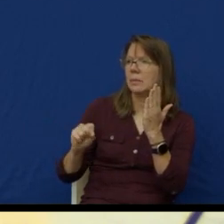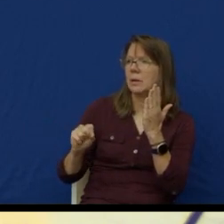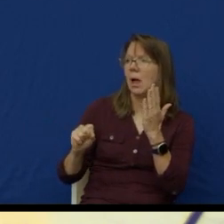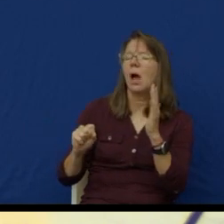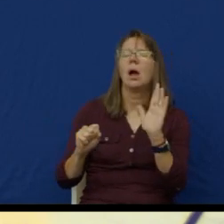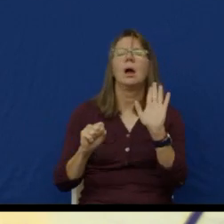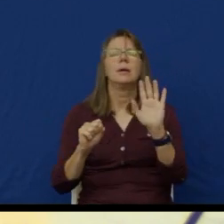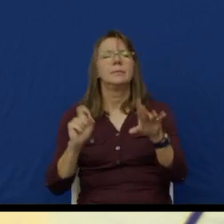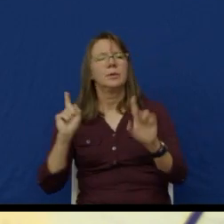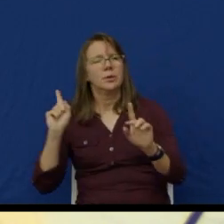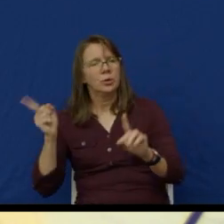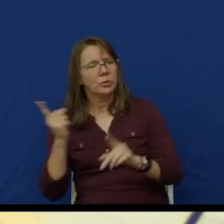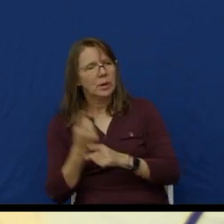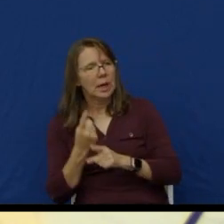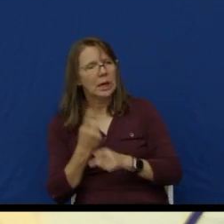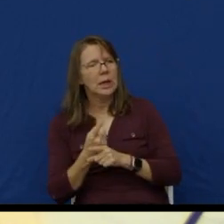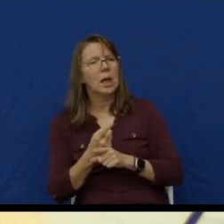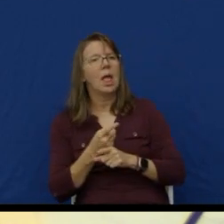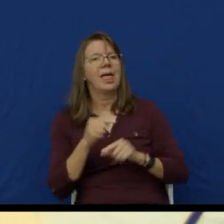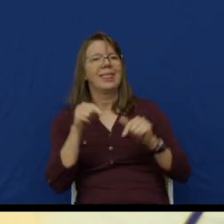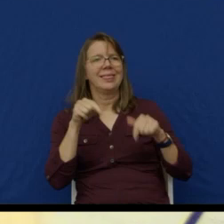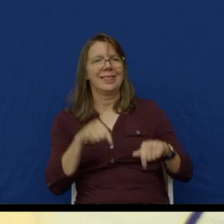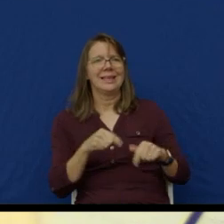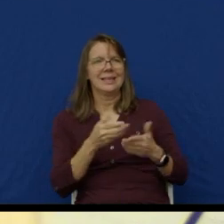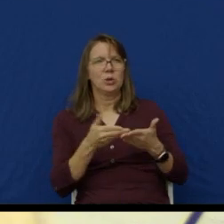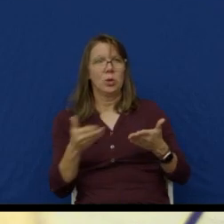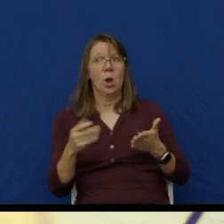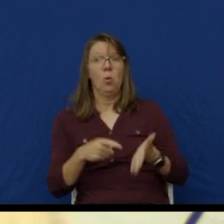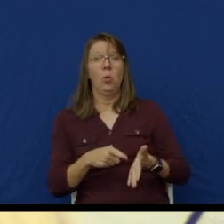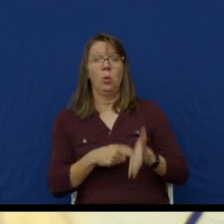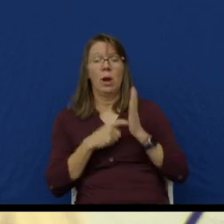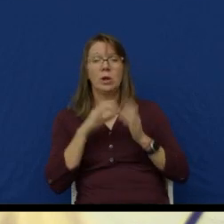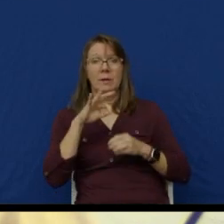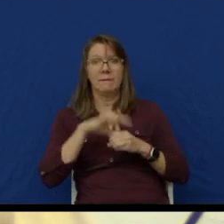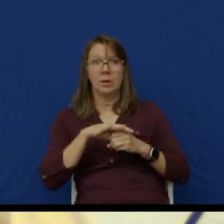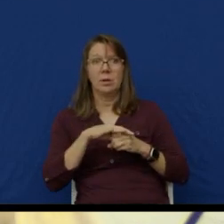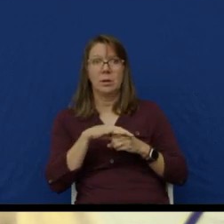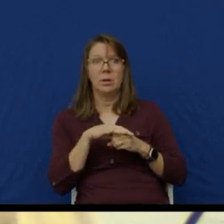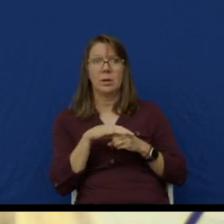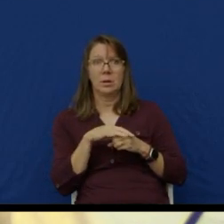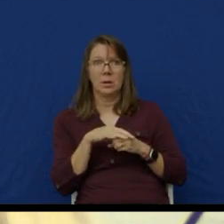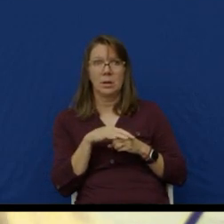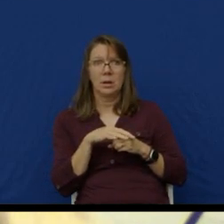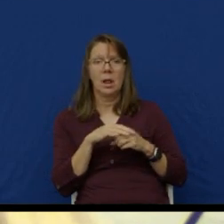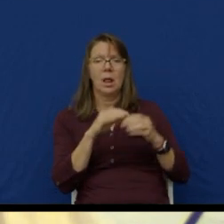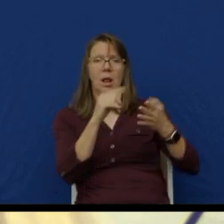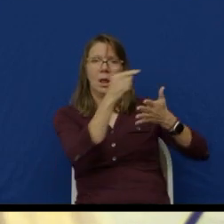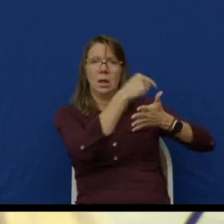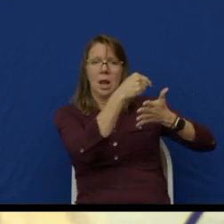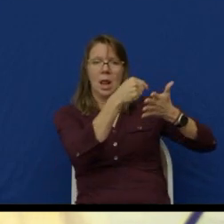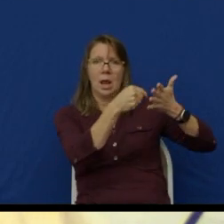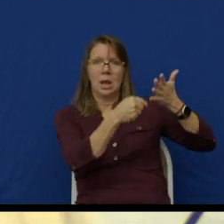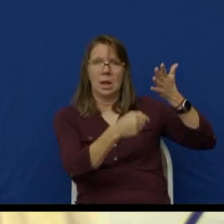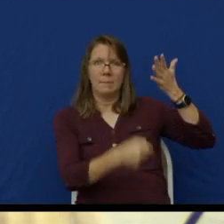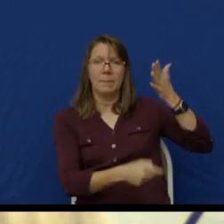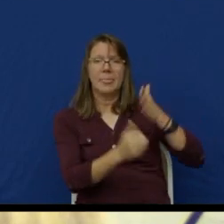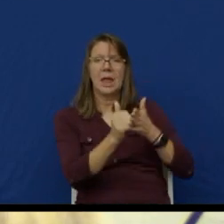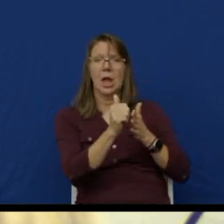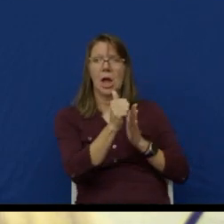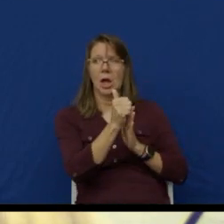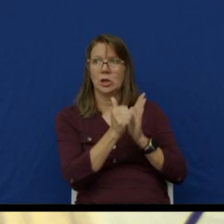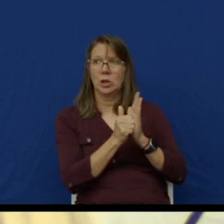right. As a reminder, this item, which requires a vote, consists of the consent agenda and allows